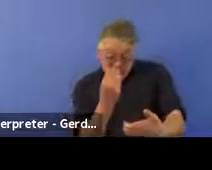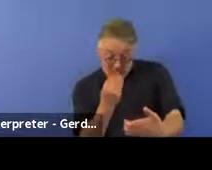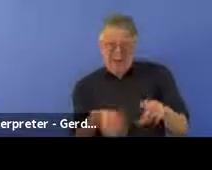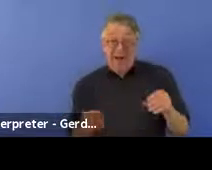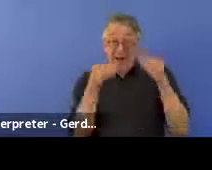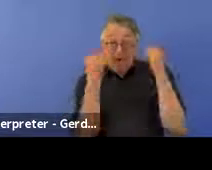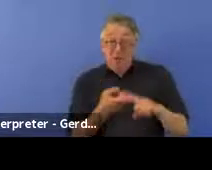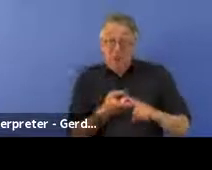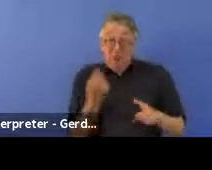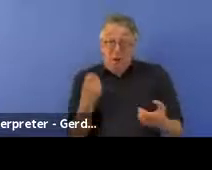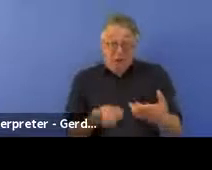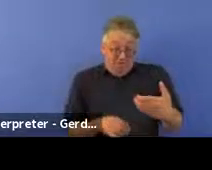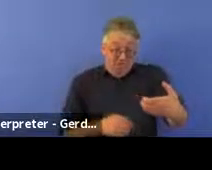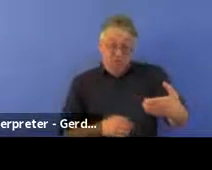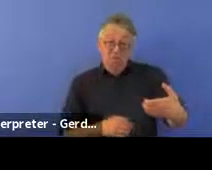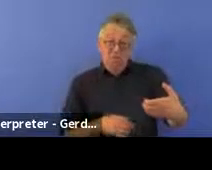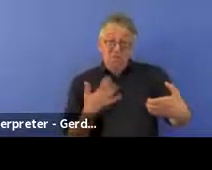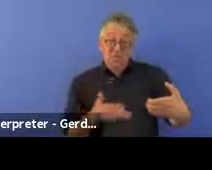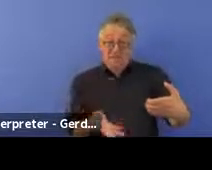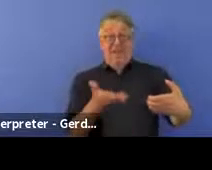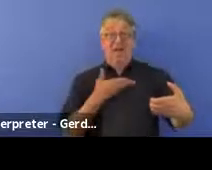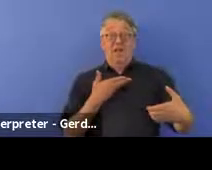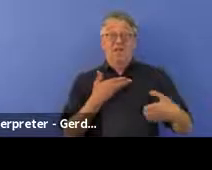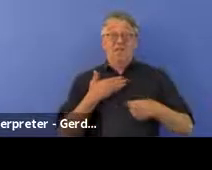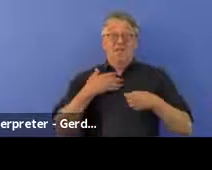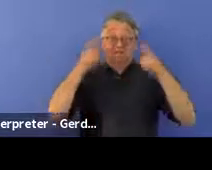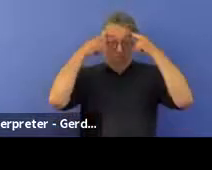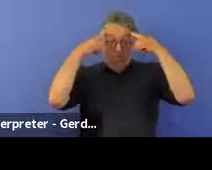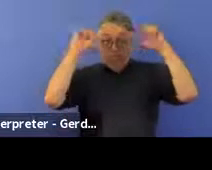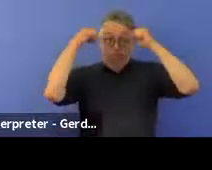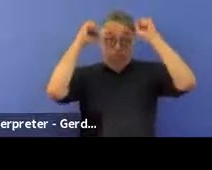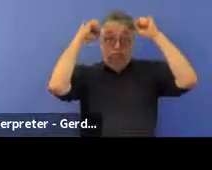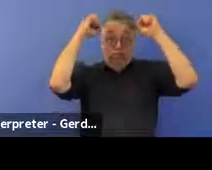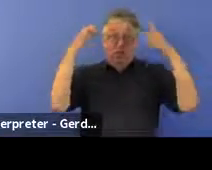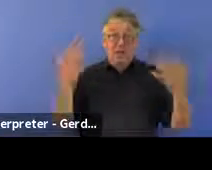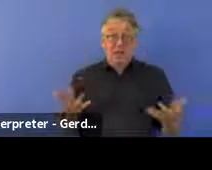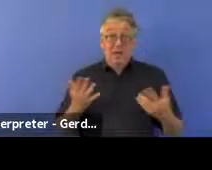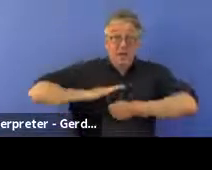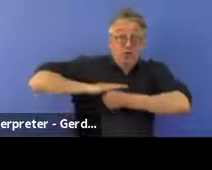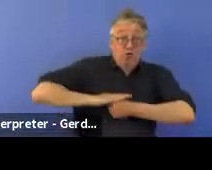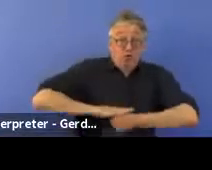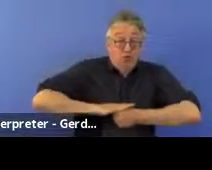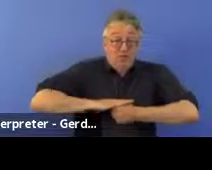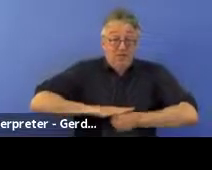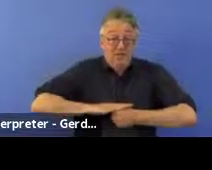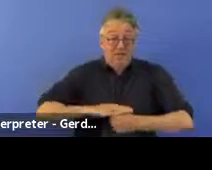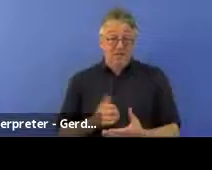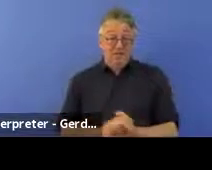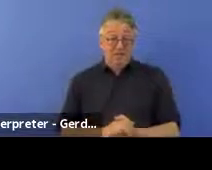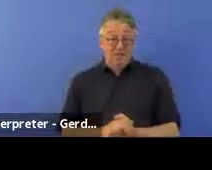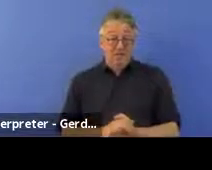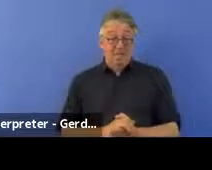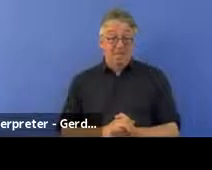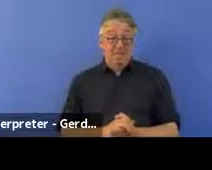on residual census to access education now, and online education is